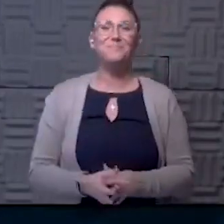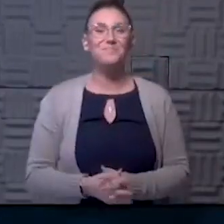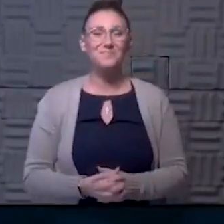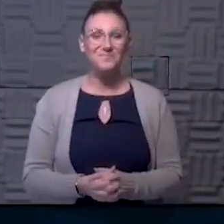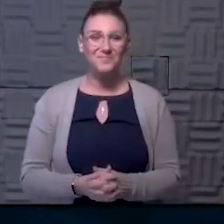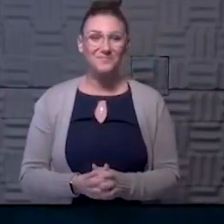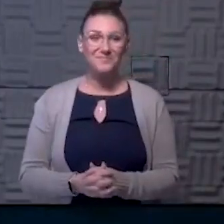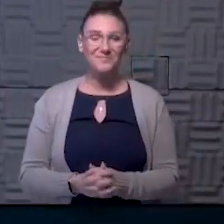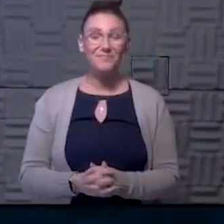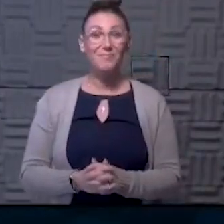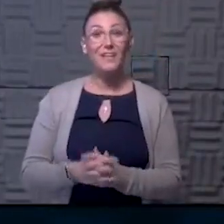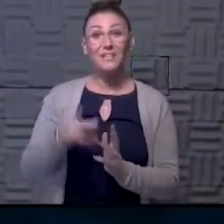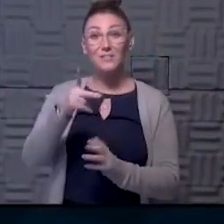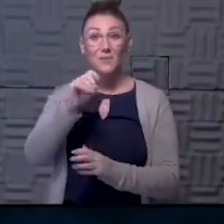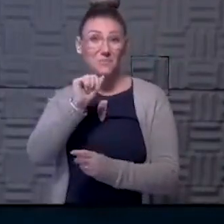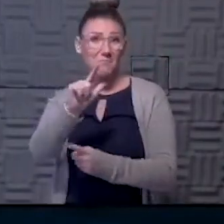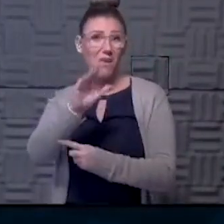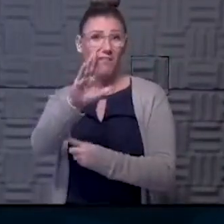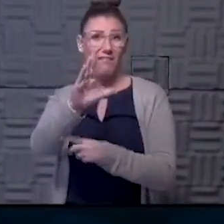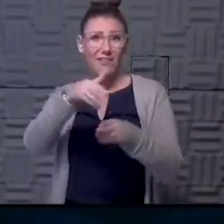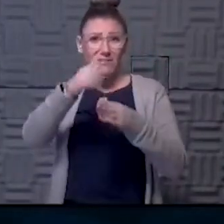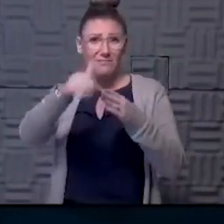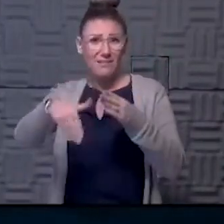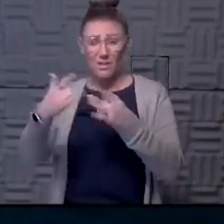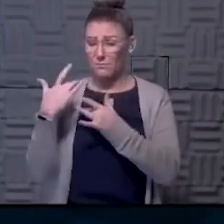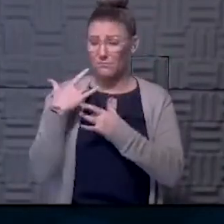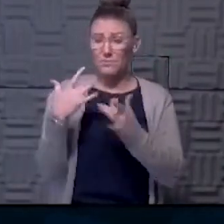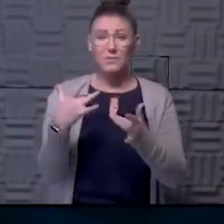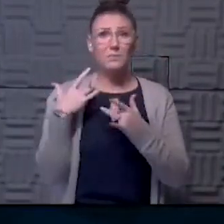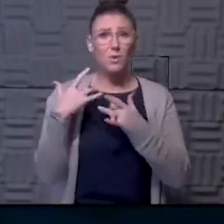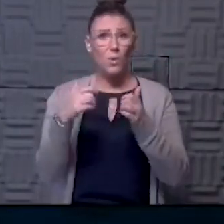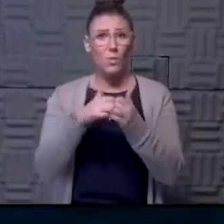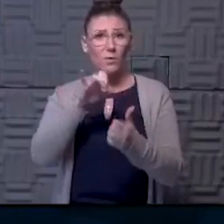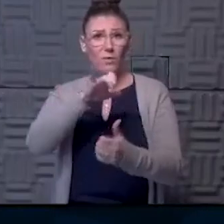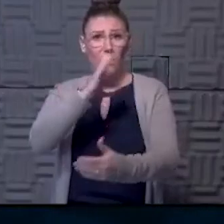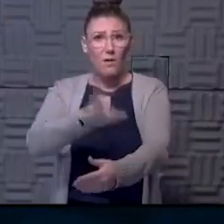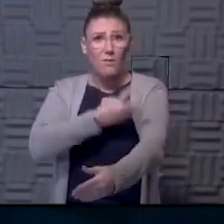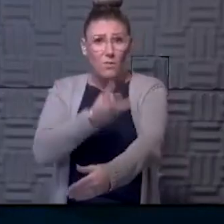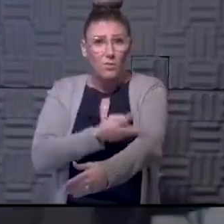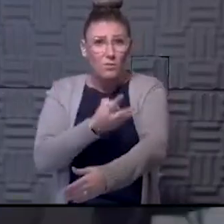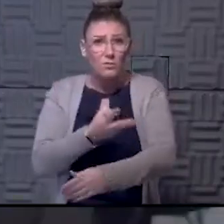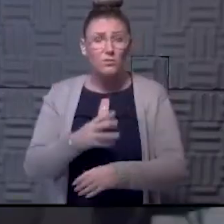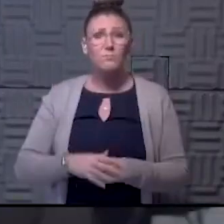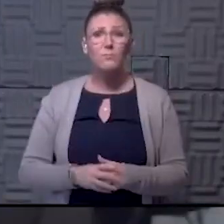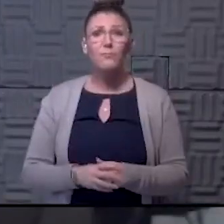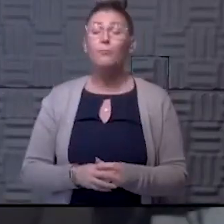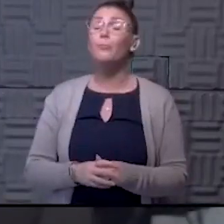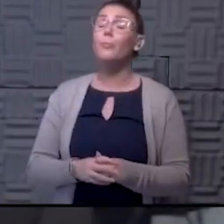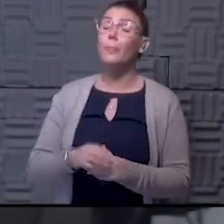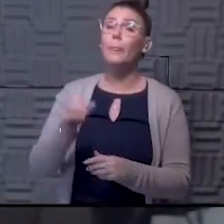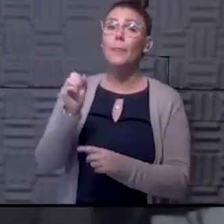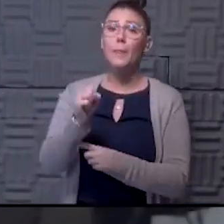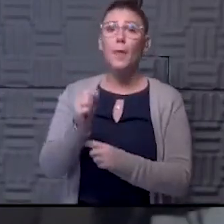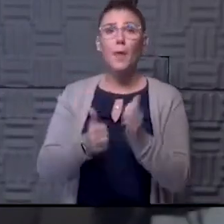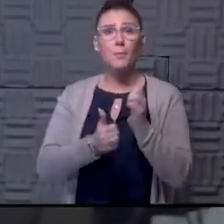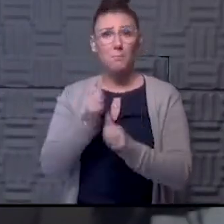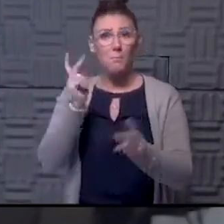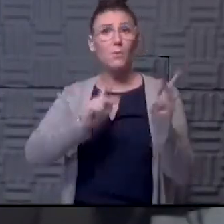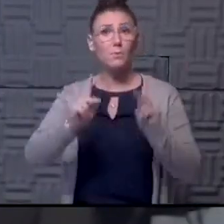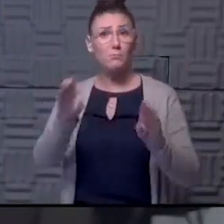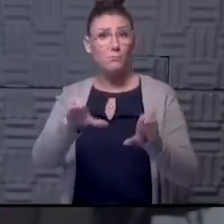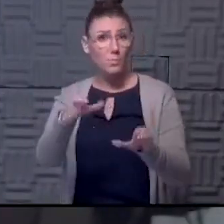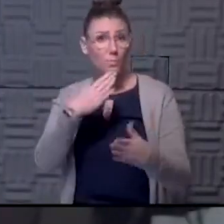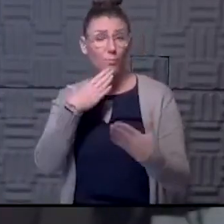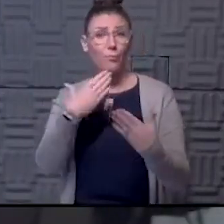So is Paul's outcome typical, folks who get the monoclonal antibody infusions, Nate? Yeah, most people do pretty well with